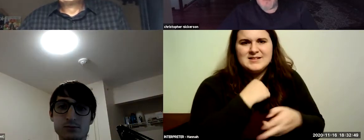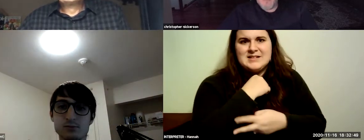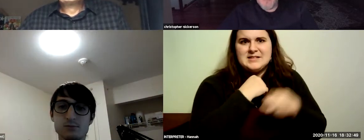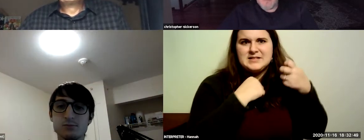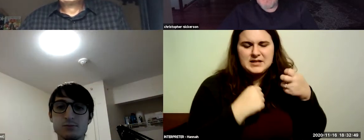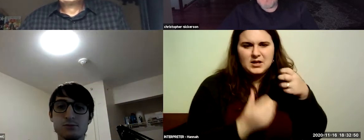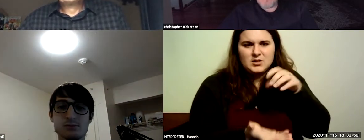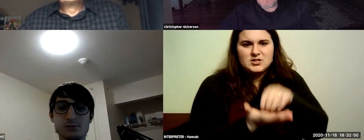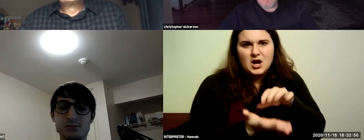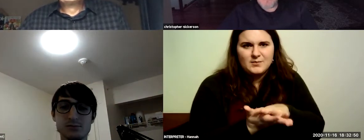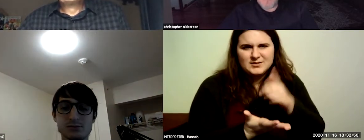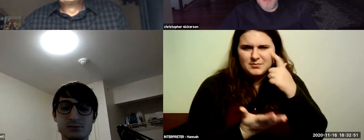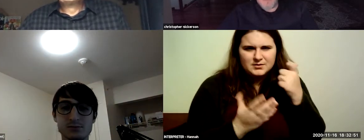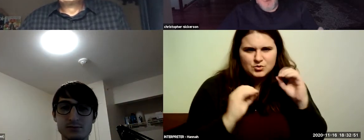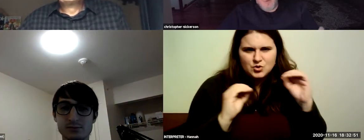connection yet.